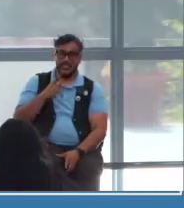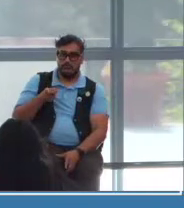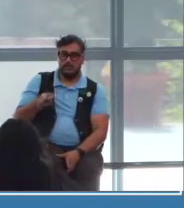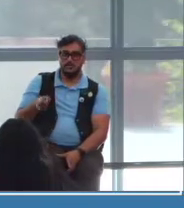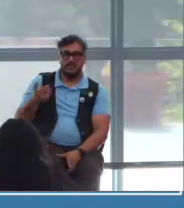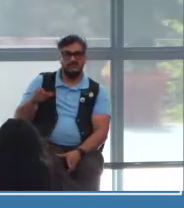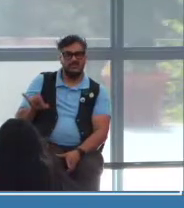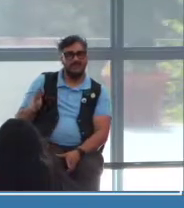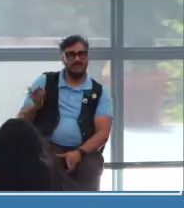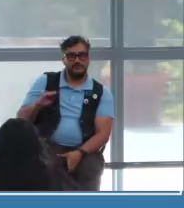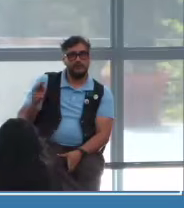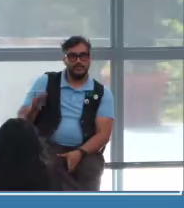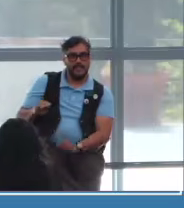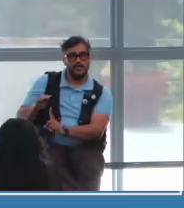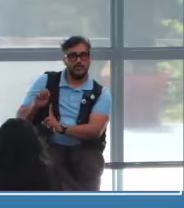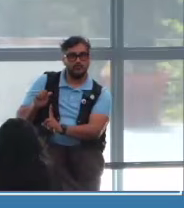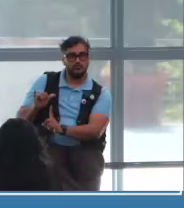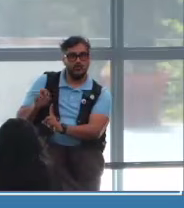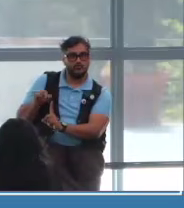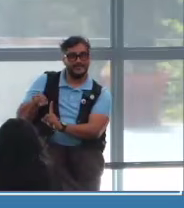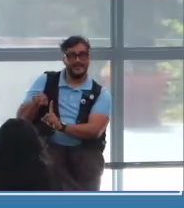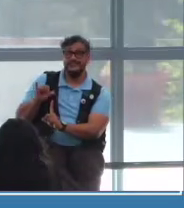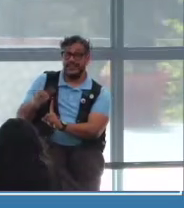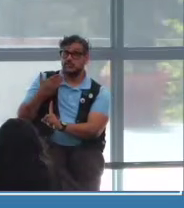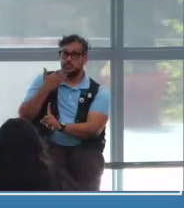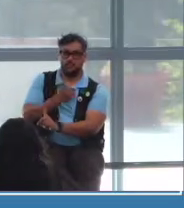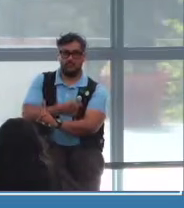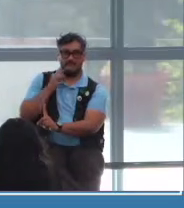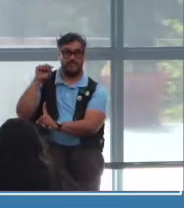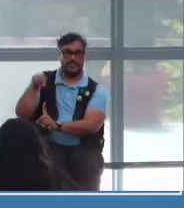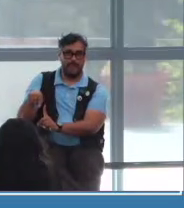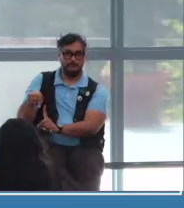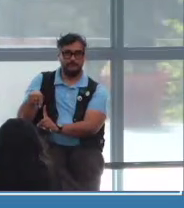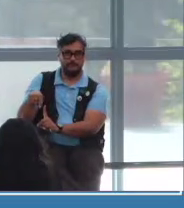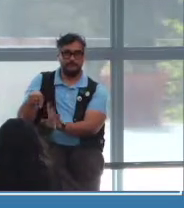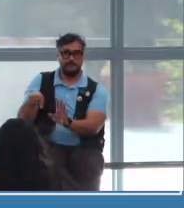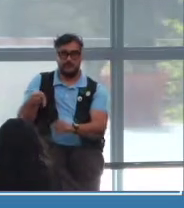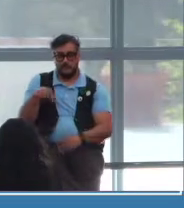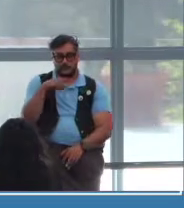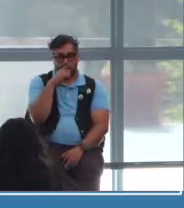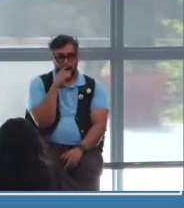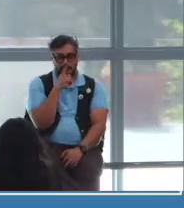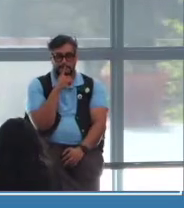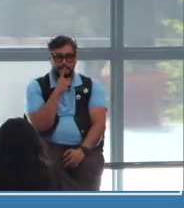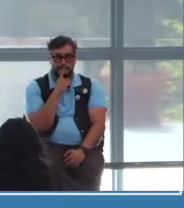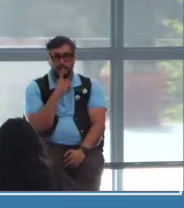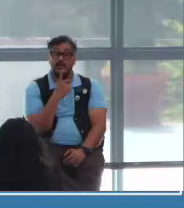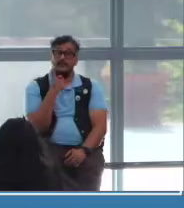in 15% of all Sjogren's, and this will be a good drug for that. However,